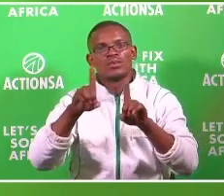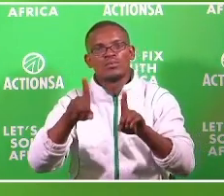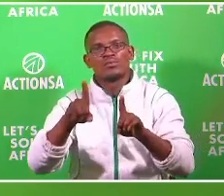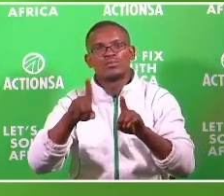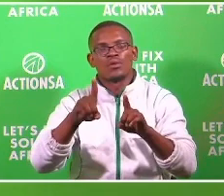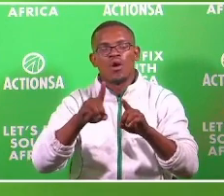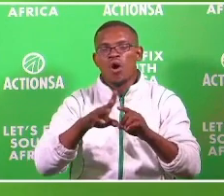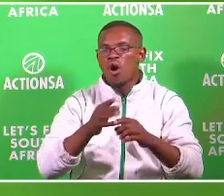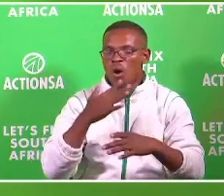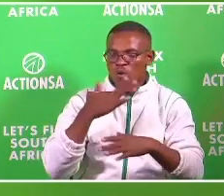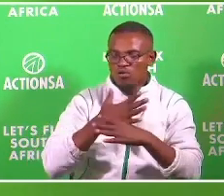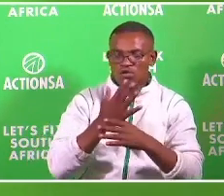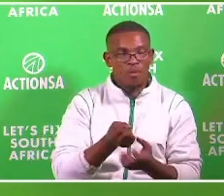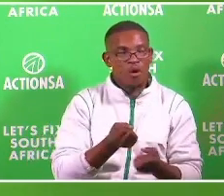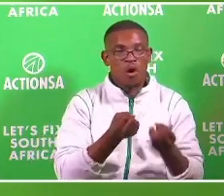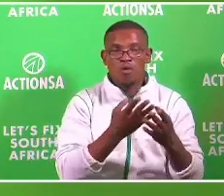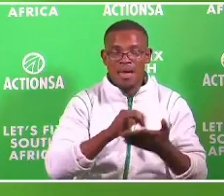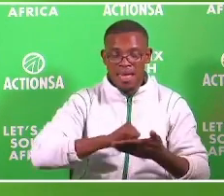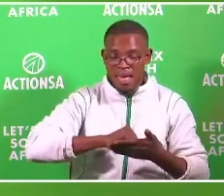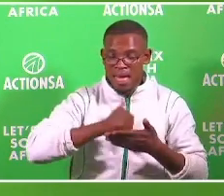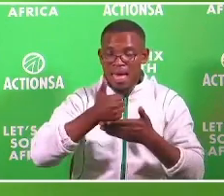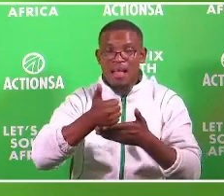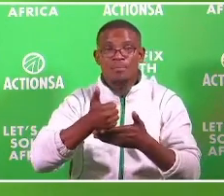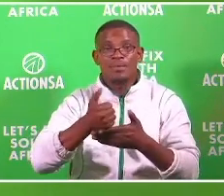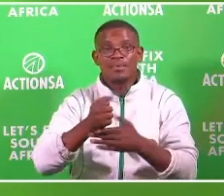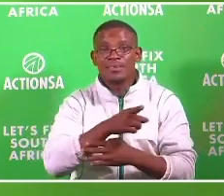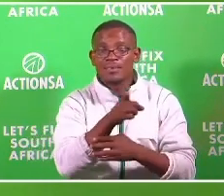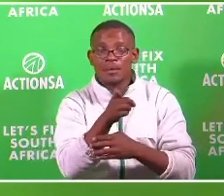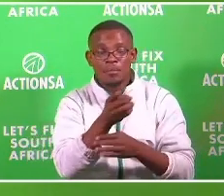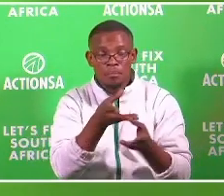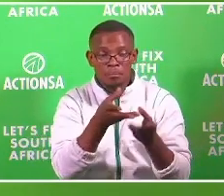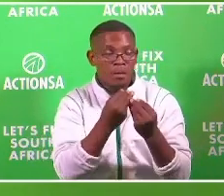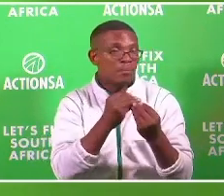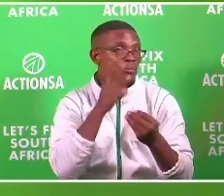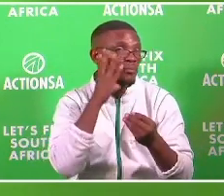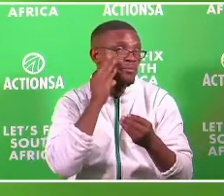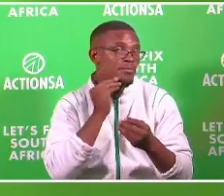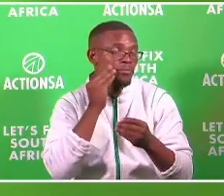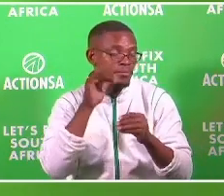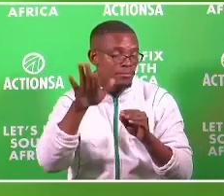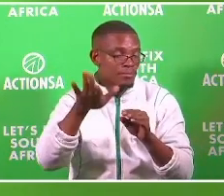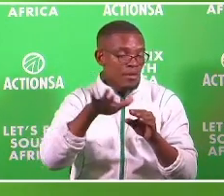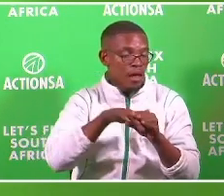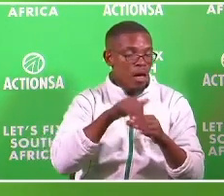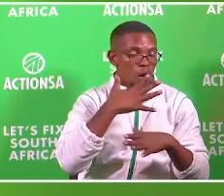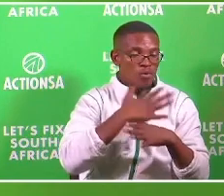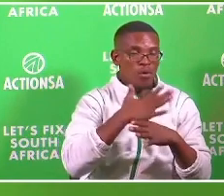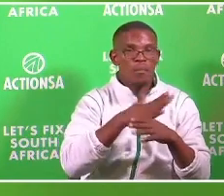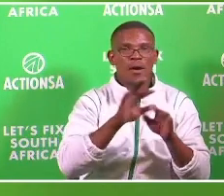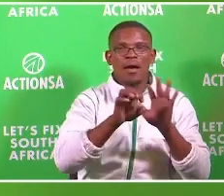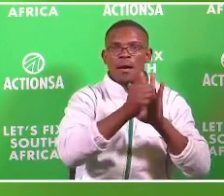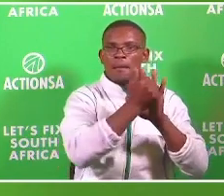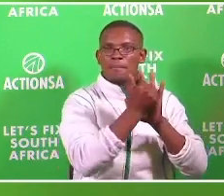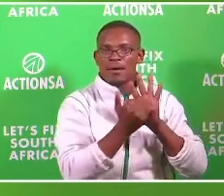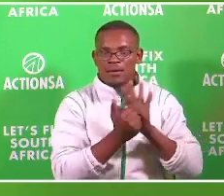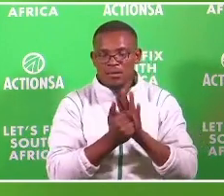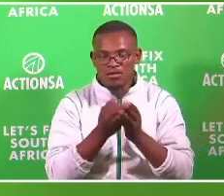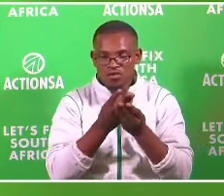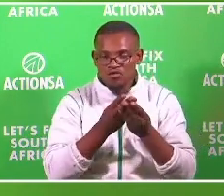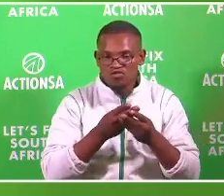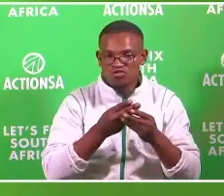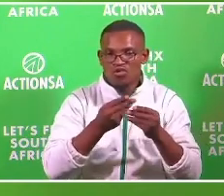immediate job offer, helping them to gain the additional skills to enter the job market and address our disastrously